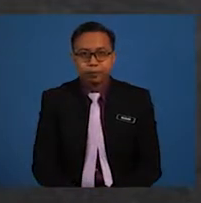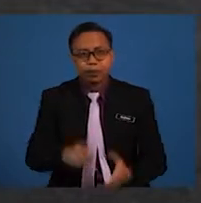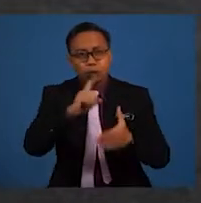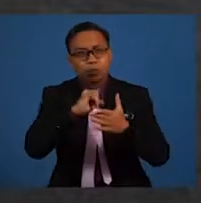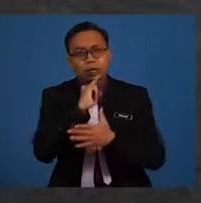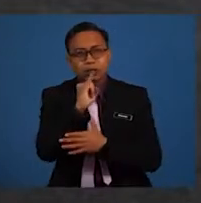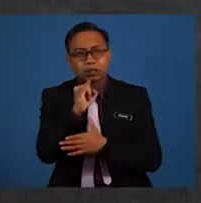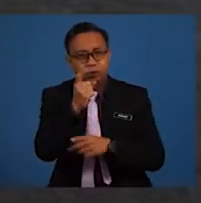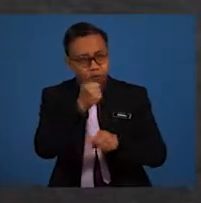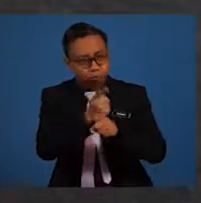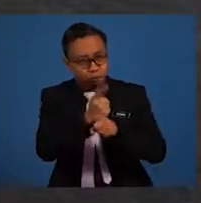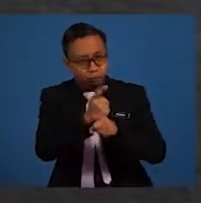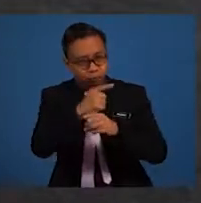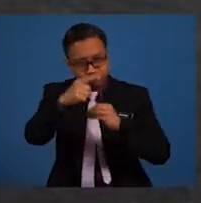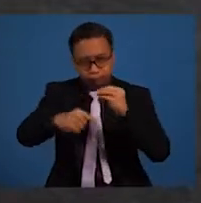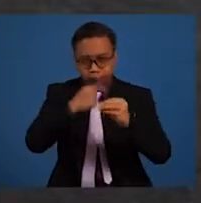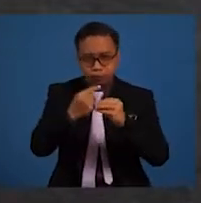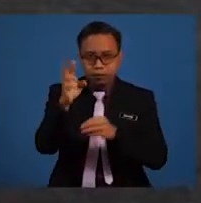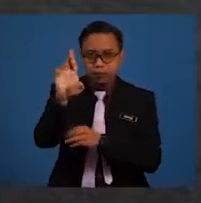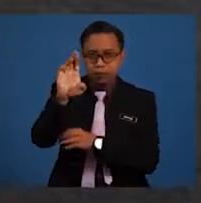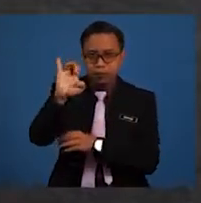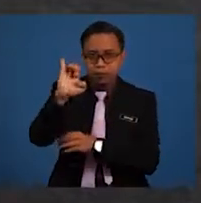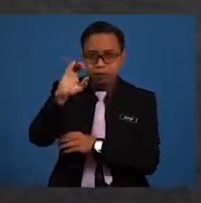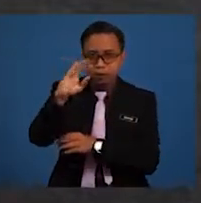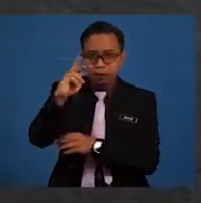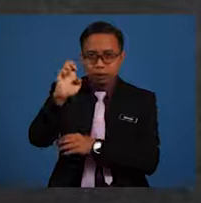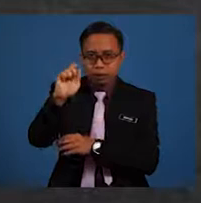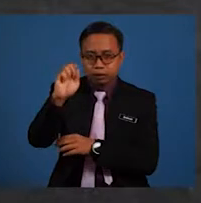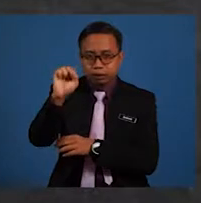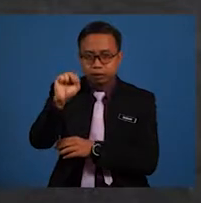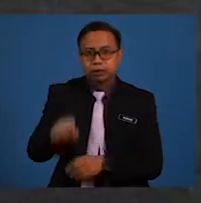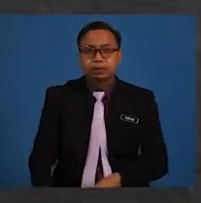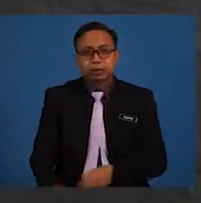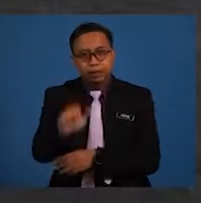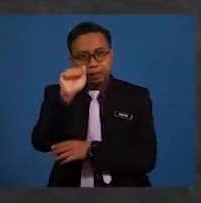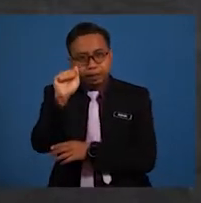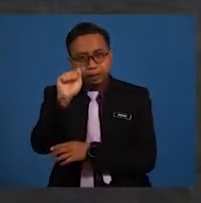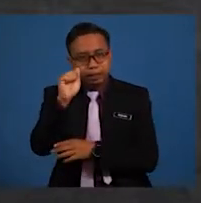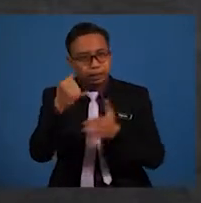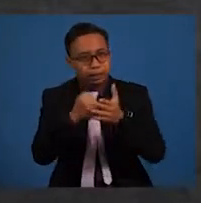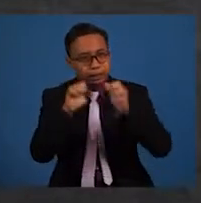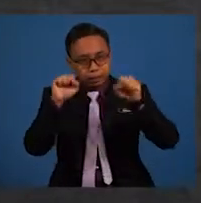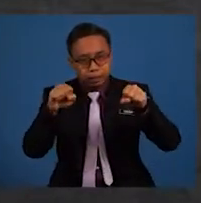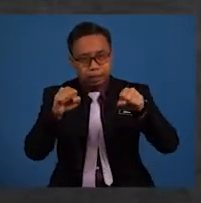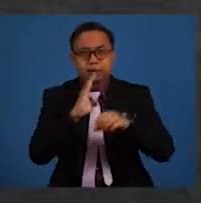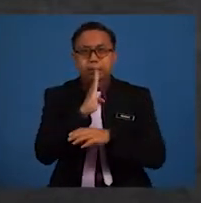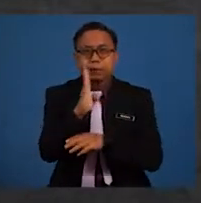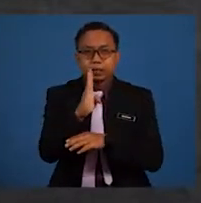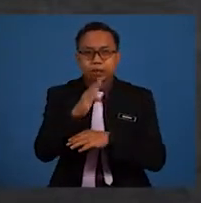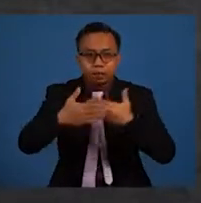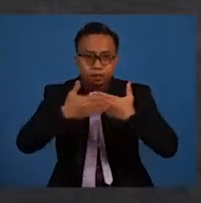What is true about rickets? A. It can be